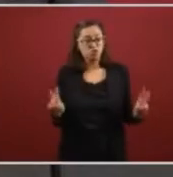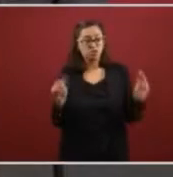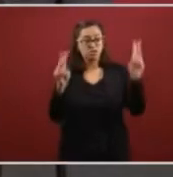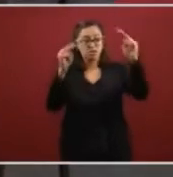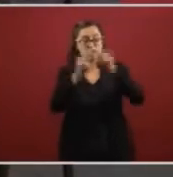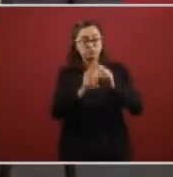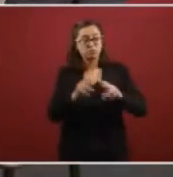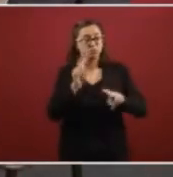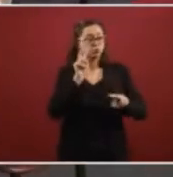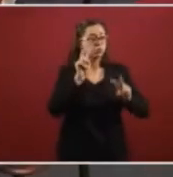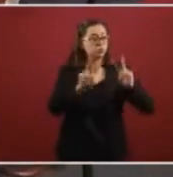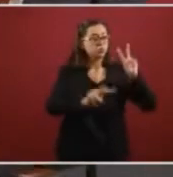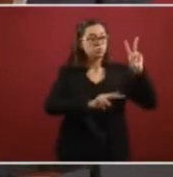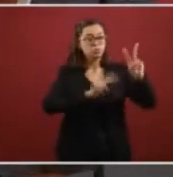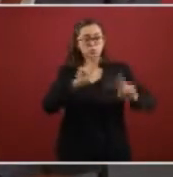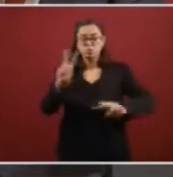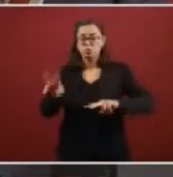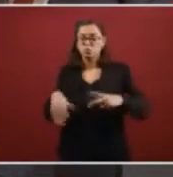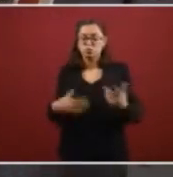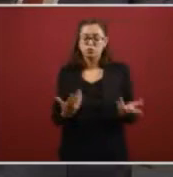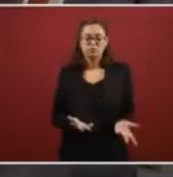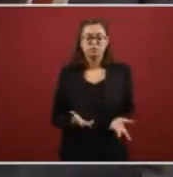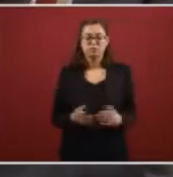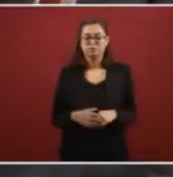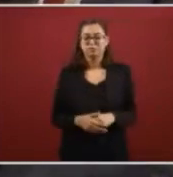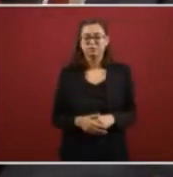the Barrancas of Copper,